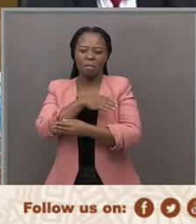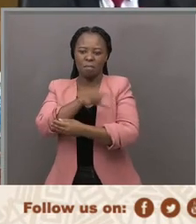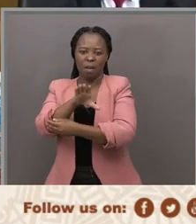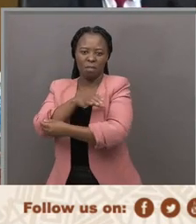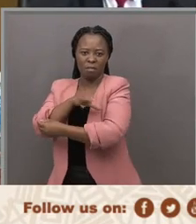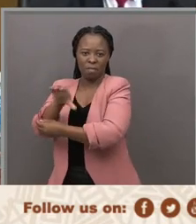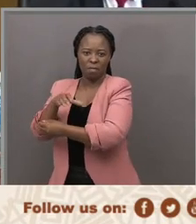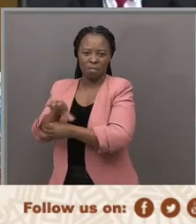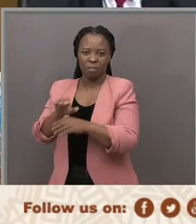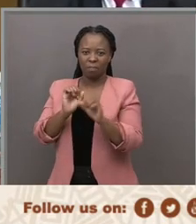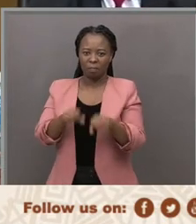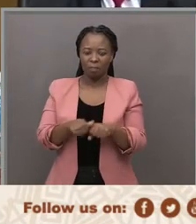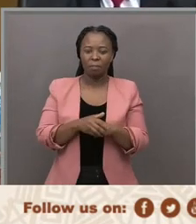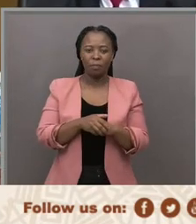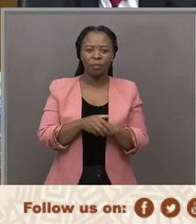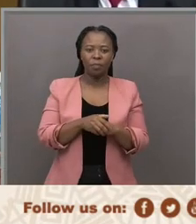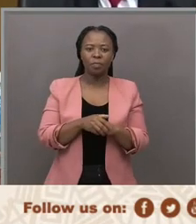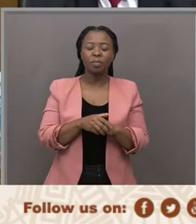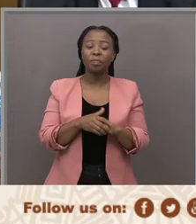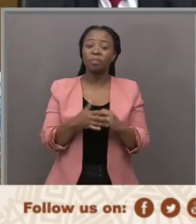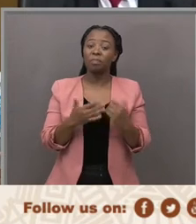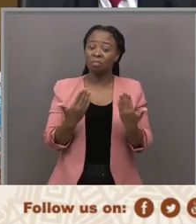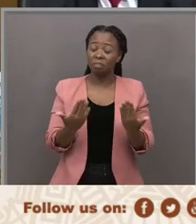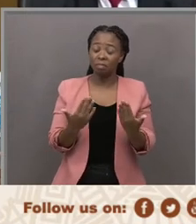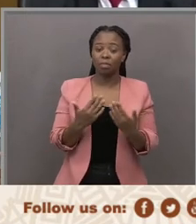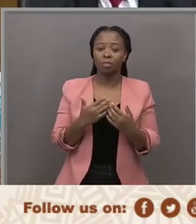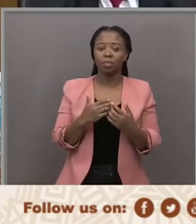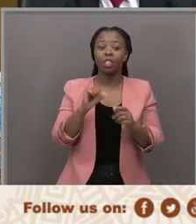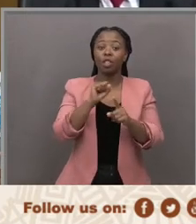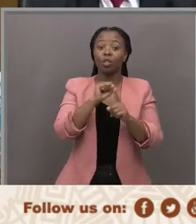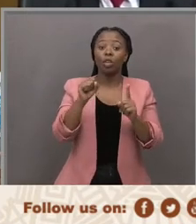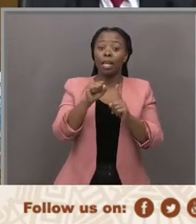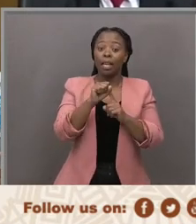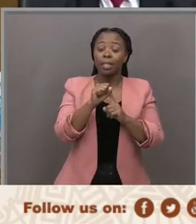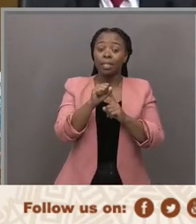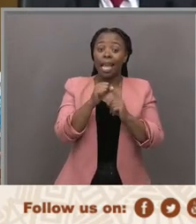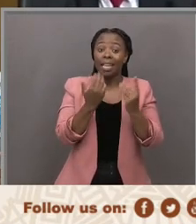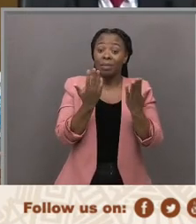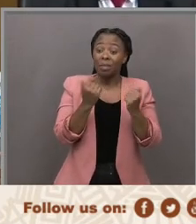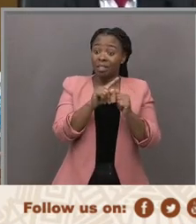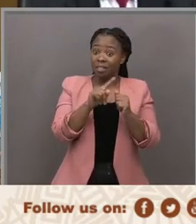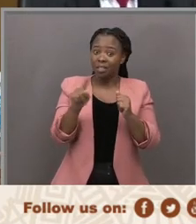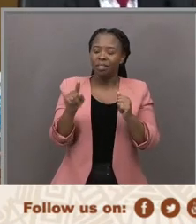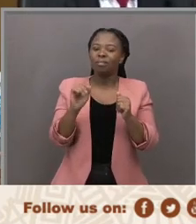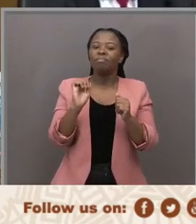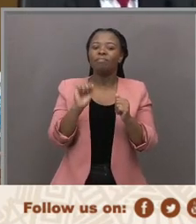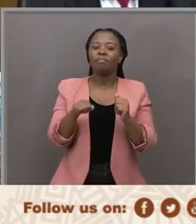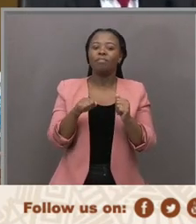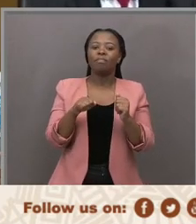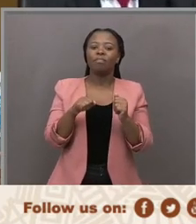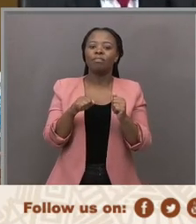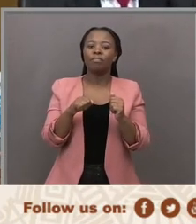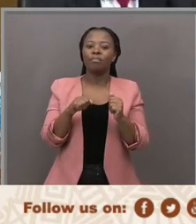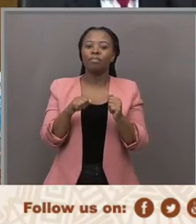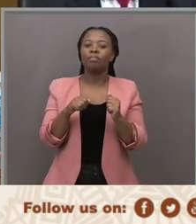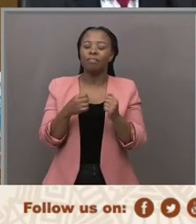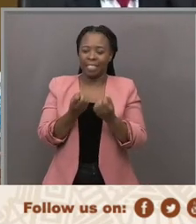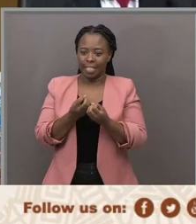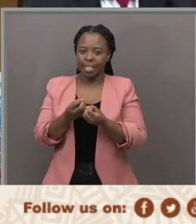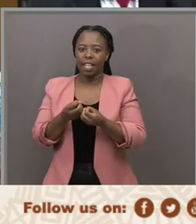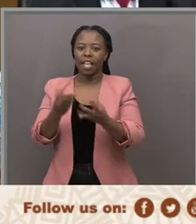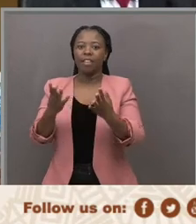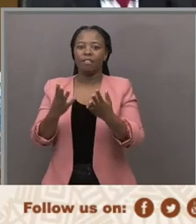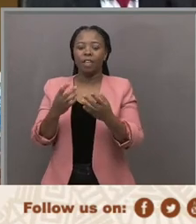these expectations of citizens are legitimate and they must be met. And we must confront and tackle